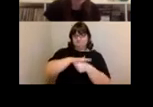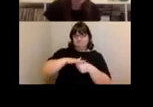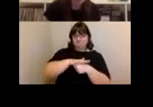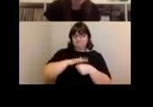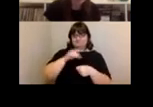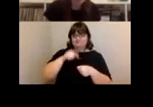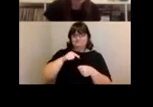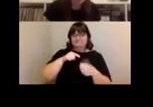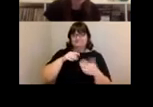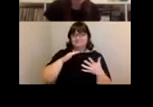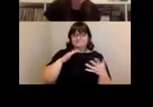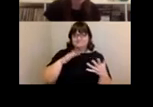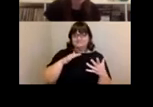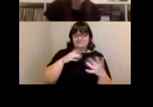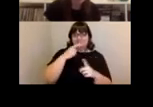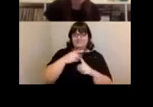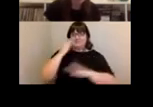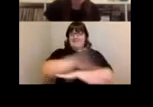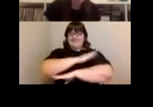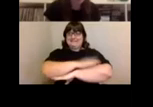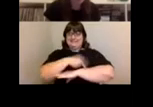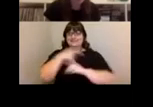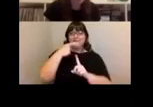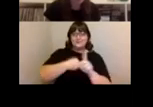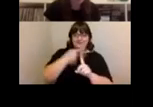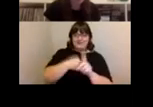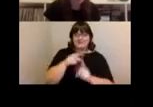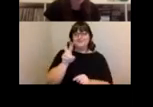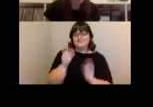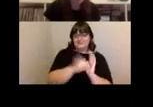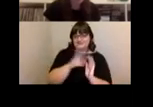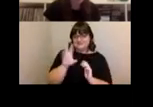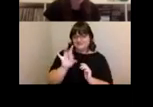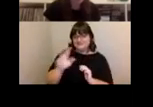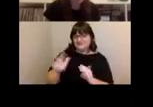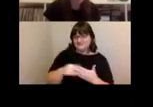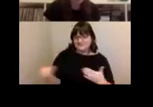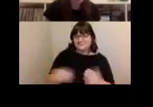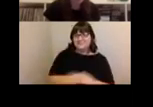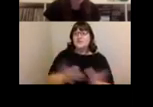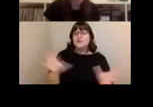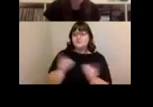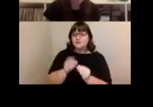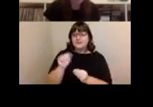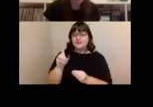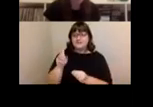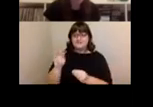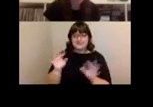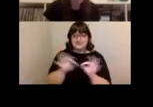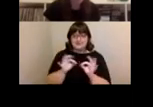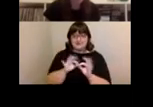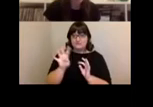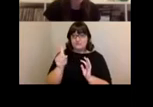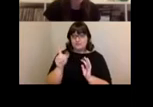that, the desk is $2,683. So we have a total administrative cost of